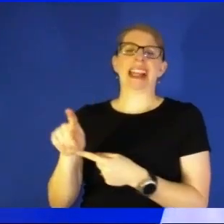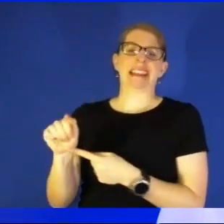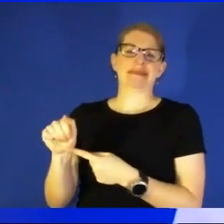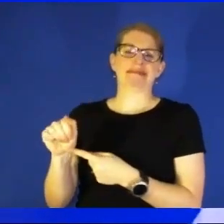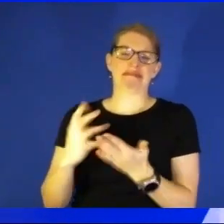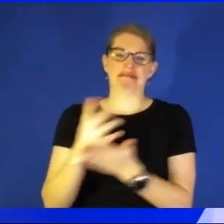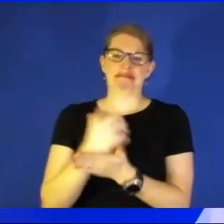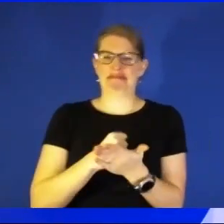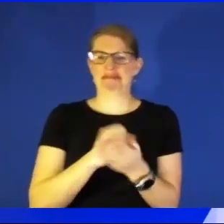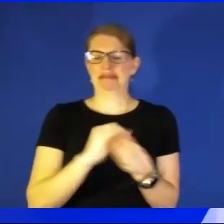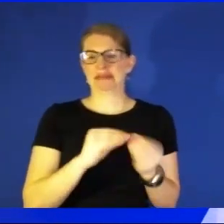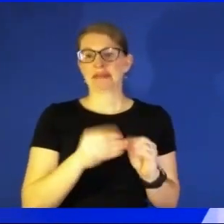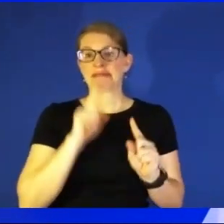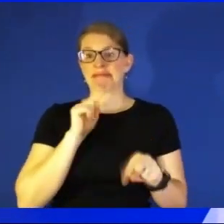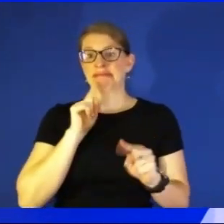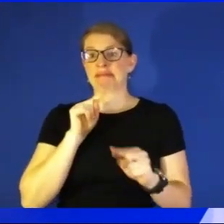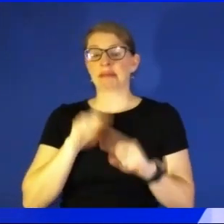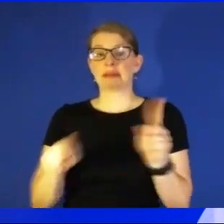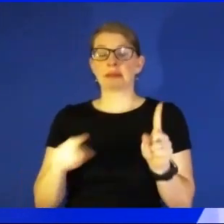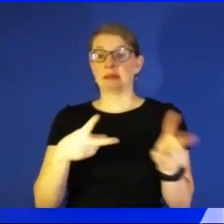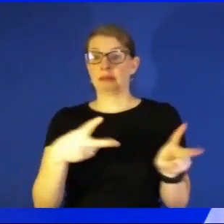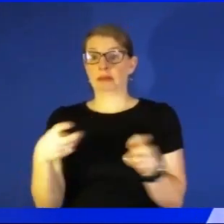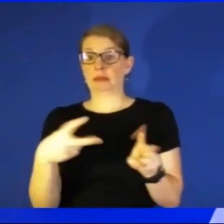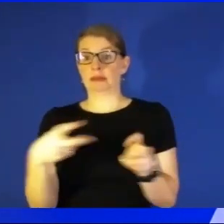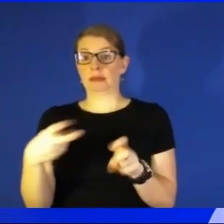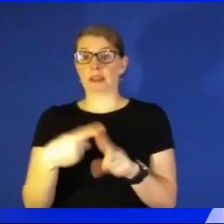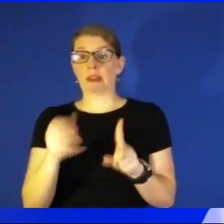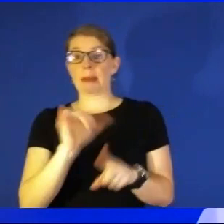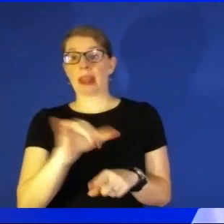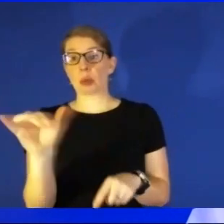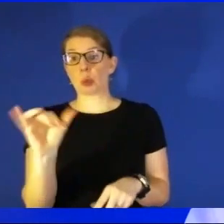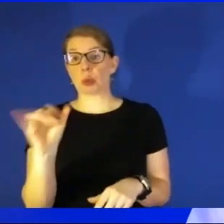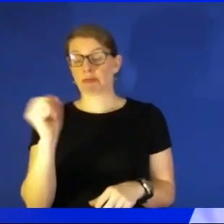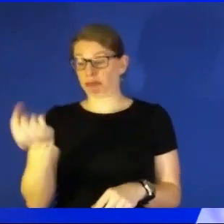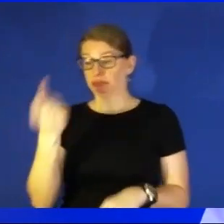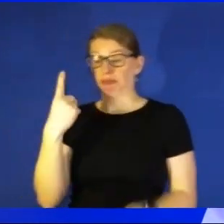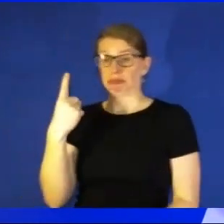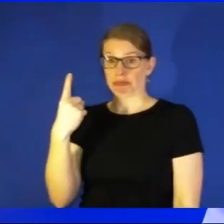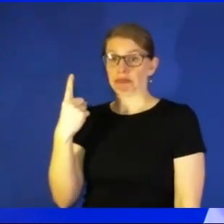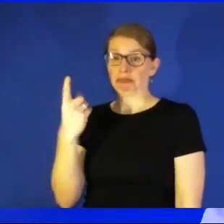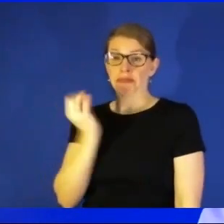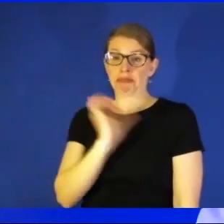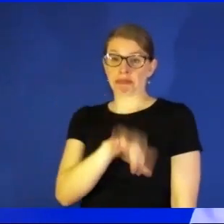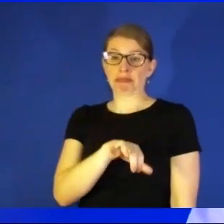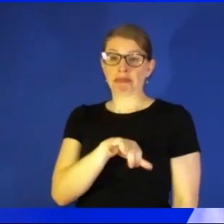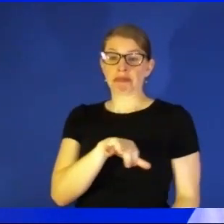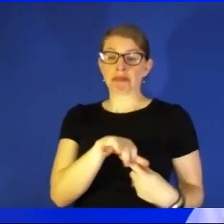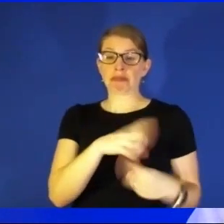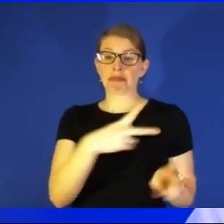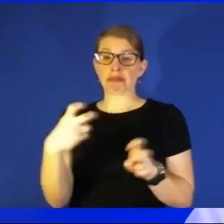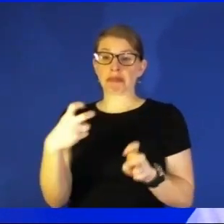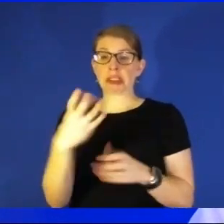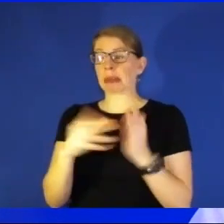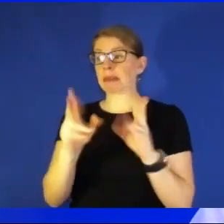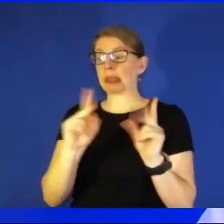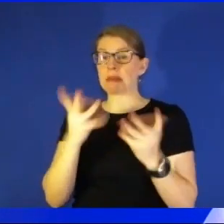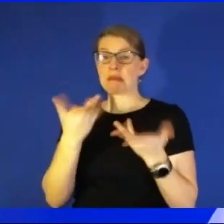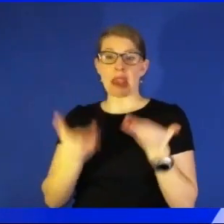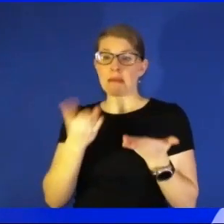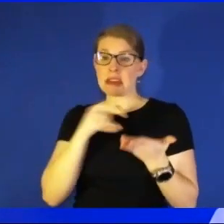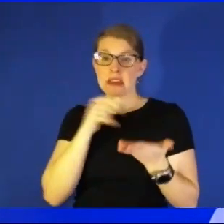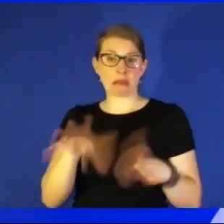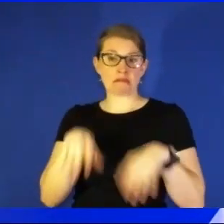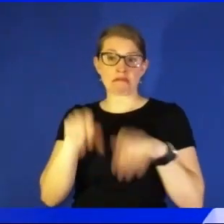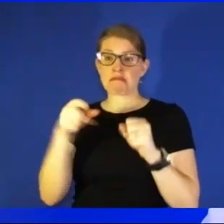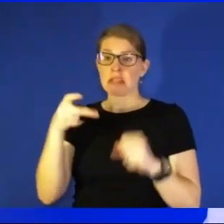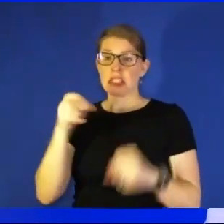there can be extrapolations from that as well, and just understanding that fact exactly, that some people may not be going to get those PCR